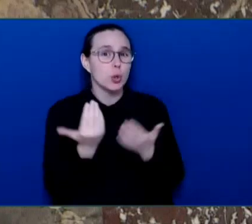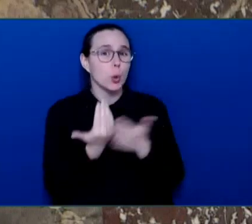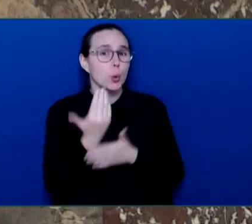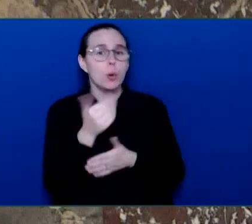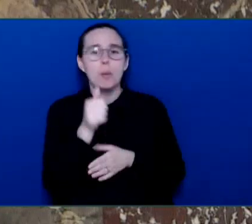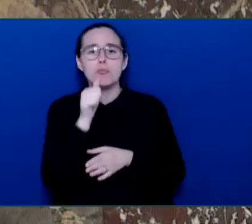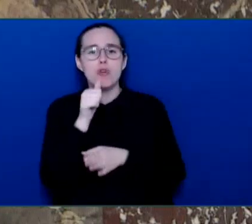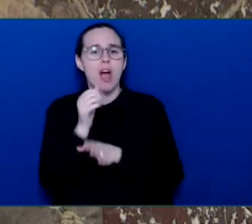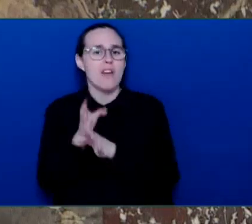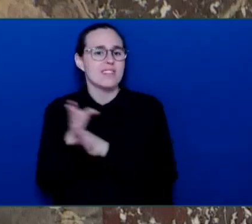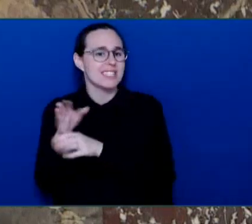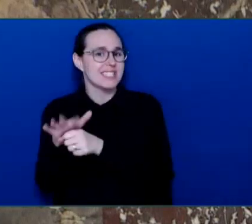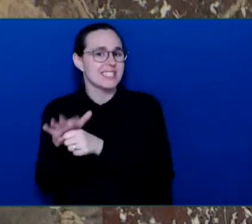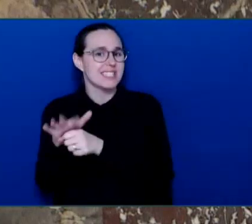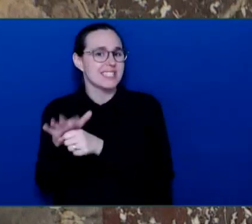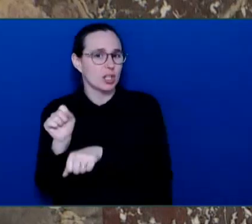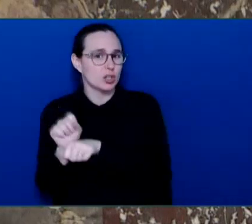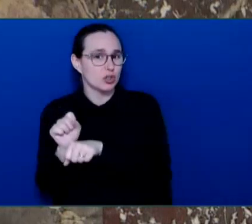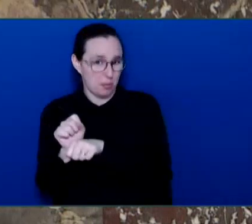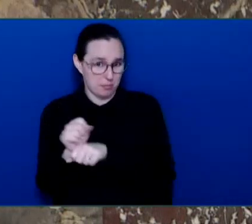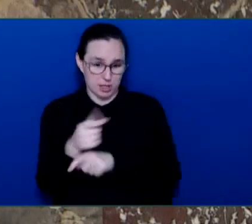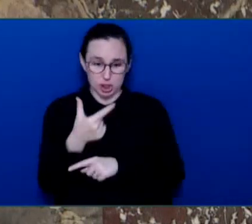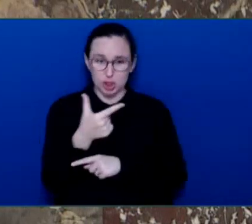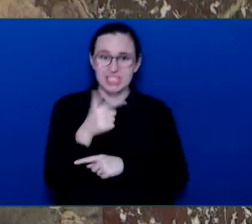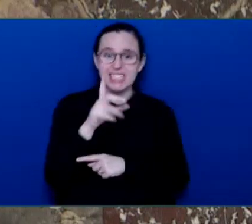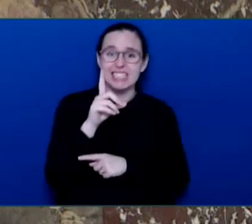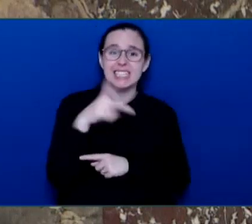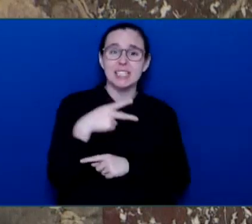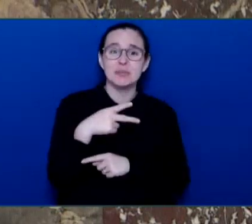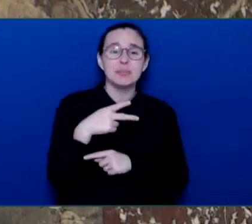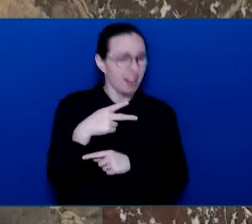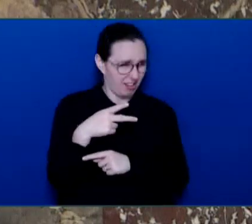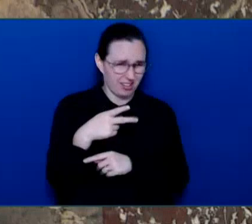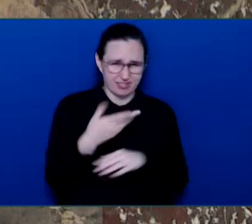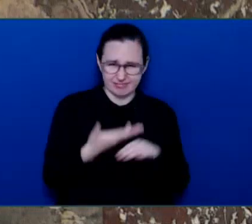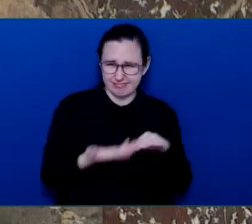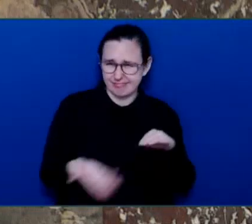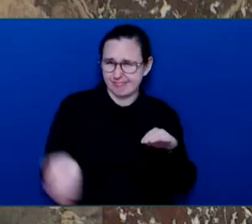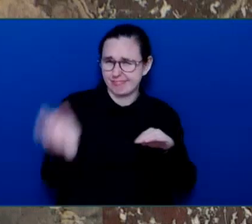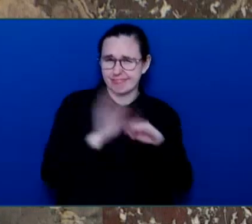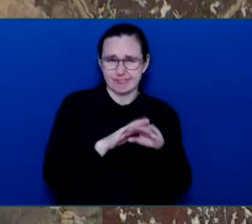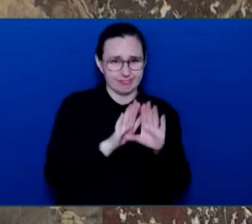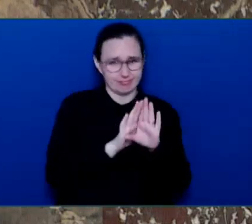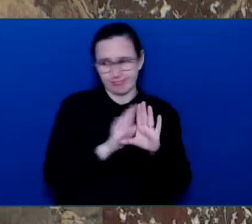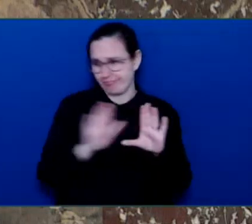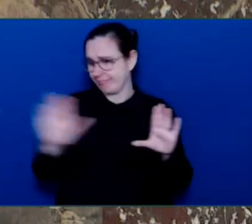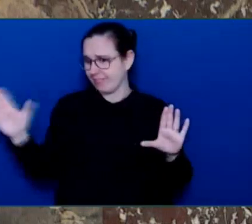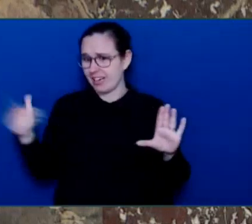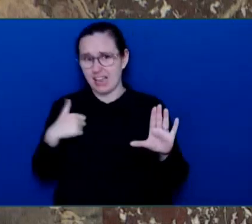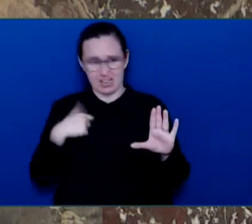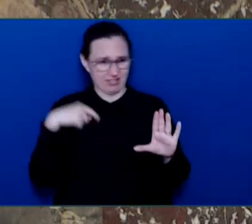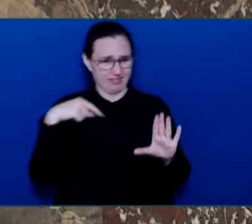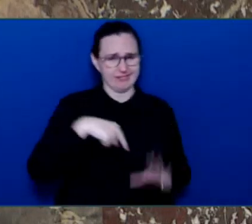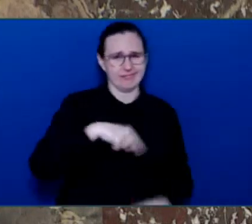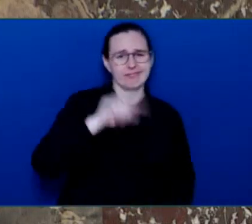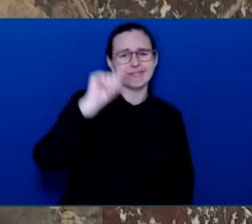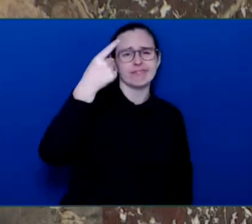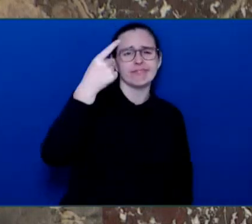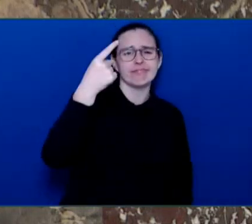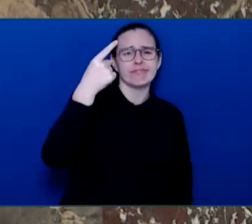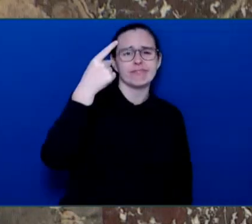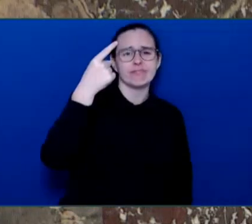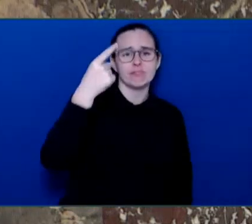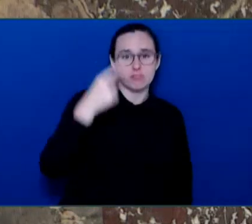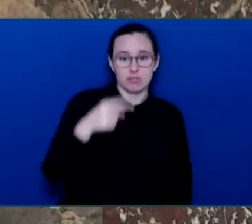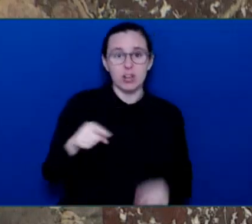large provinces. Last year, 62,900 jobs year to year. People's wages in BC, and I know the member opposes it because I